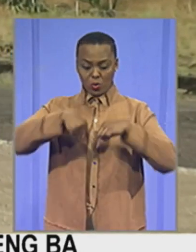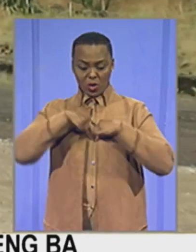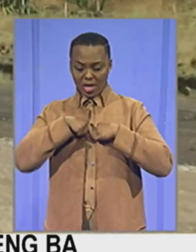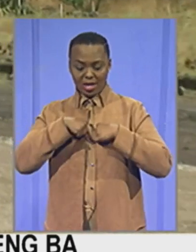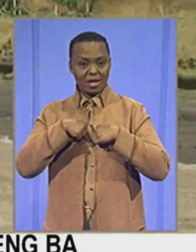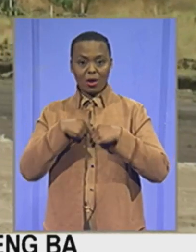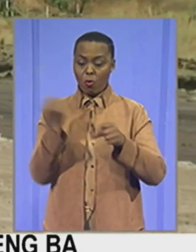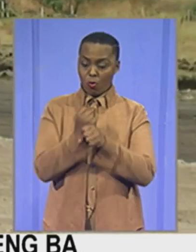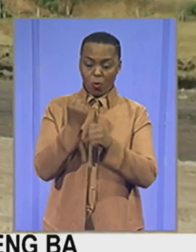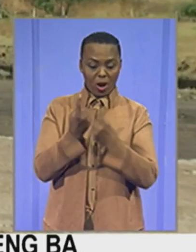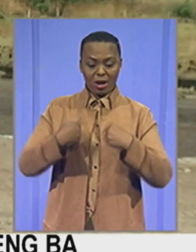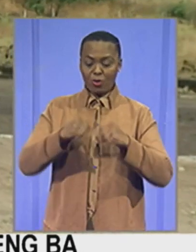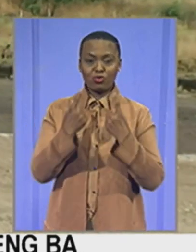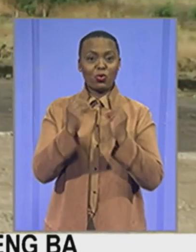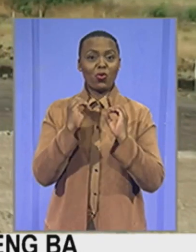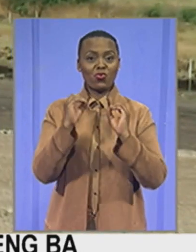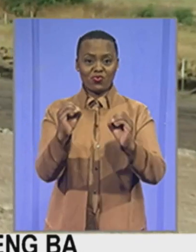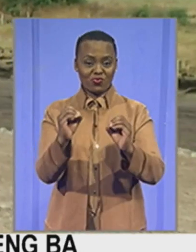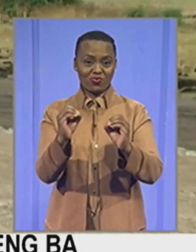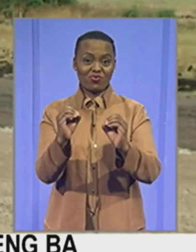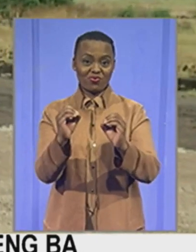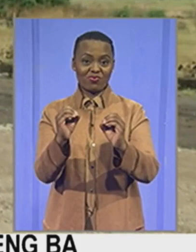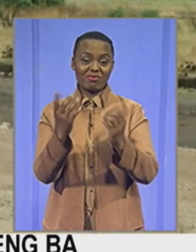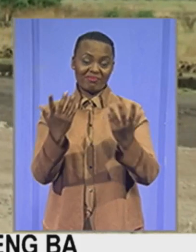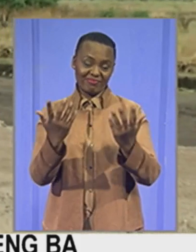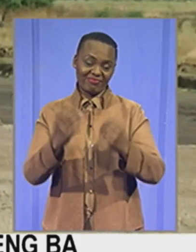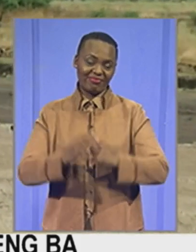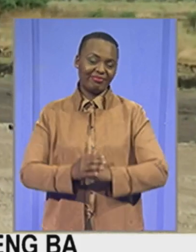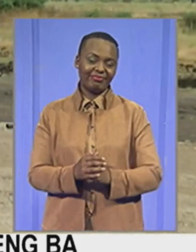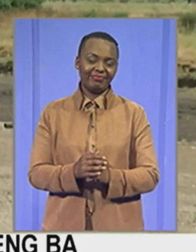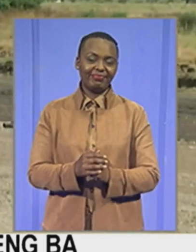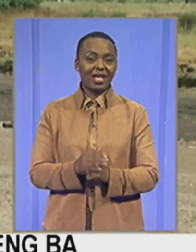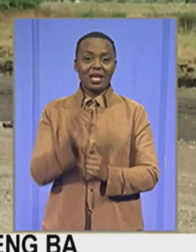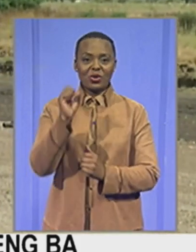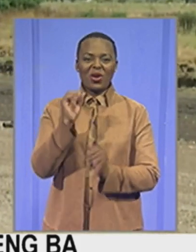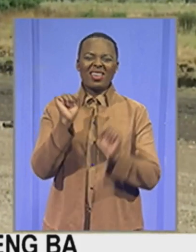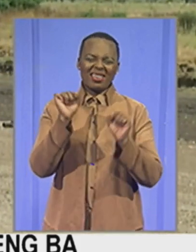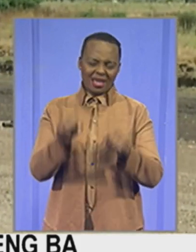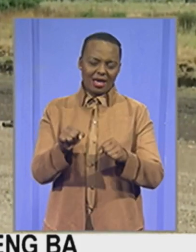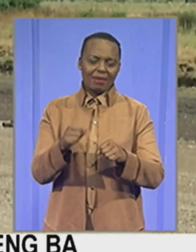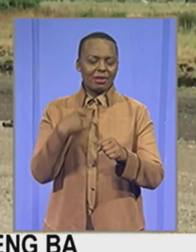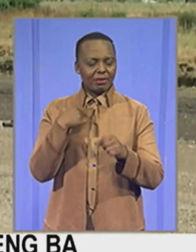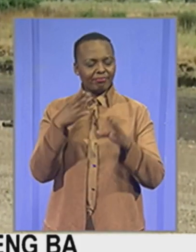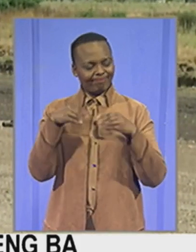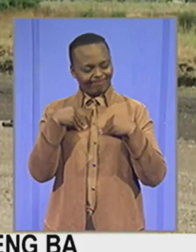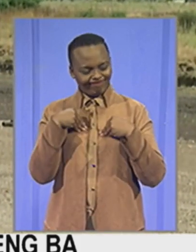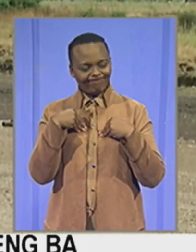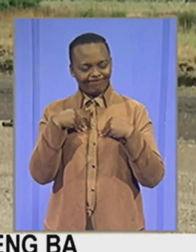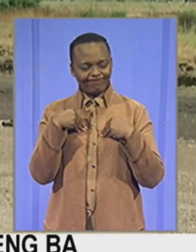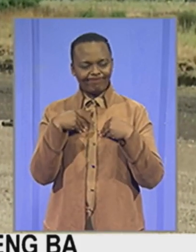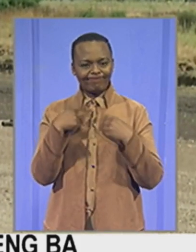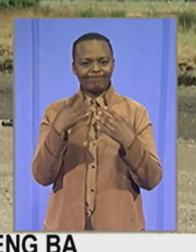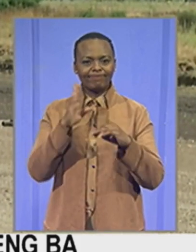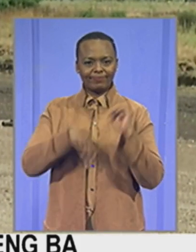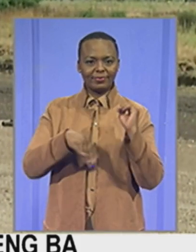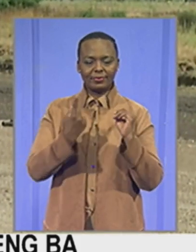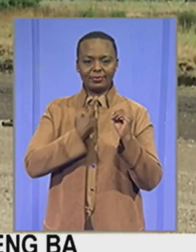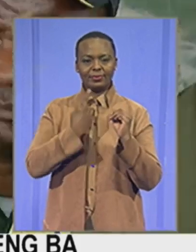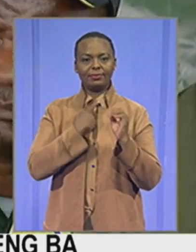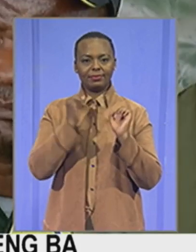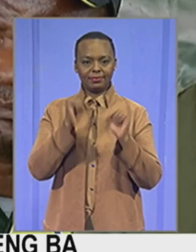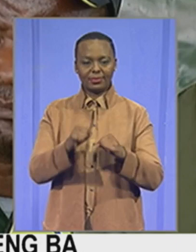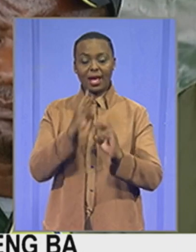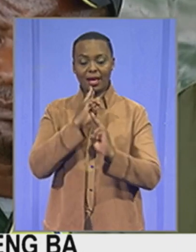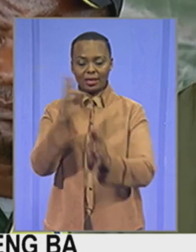honor that particular arrangement. So we are bound anyway to respond properly to that